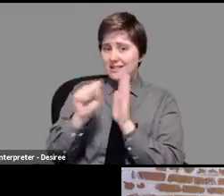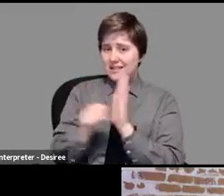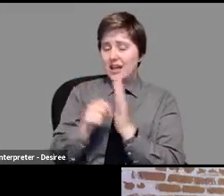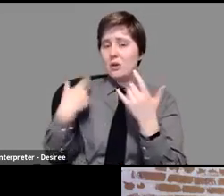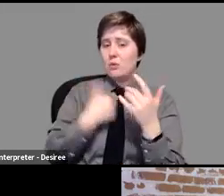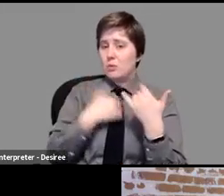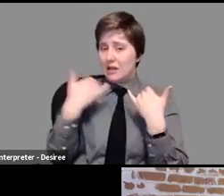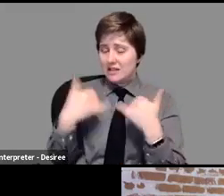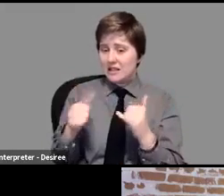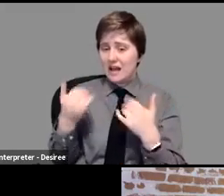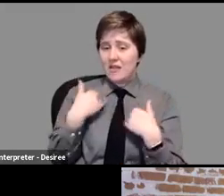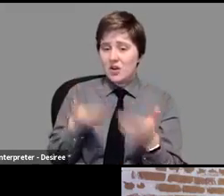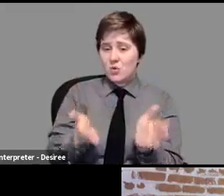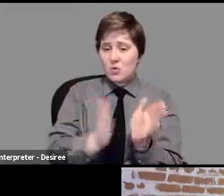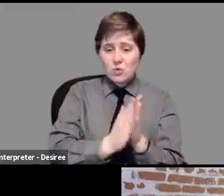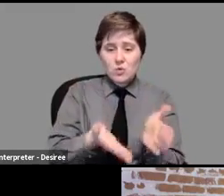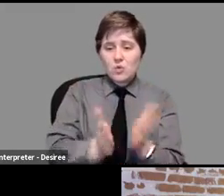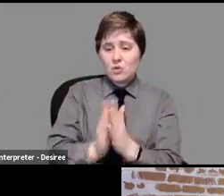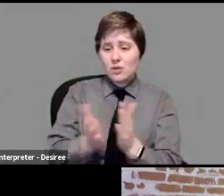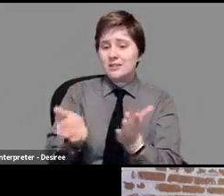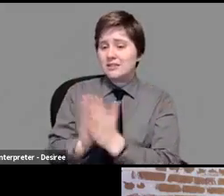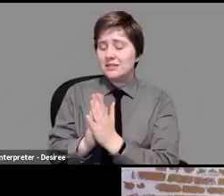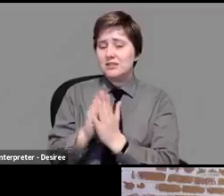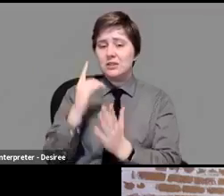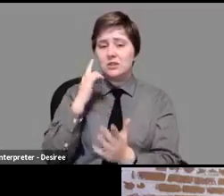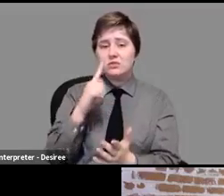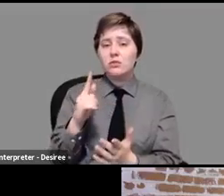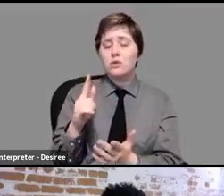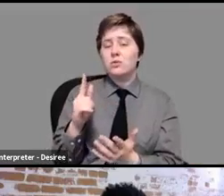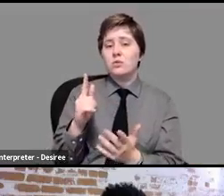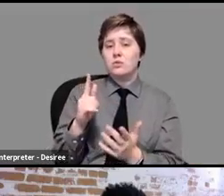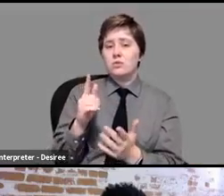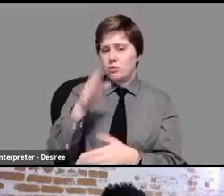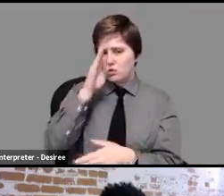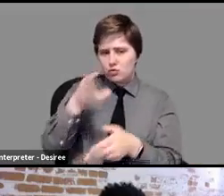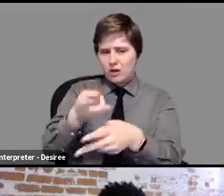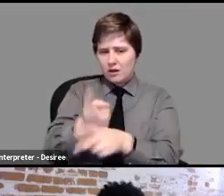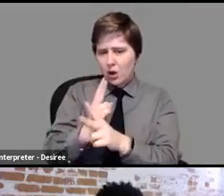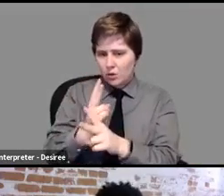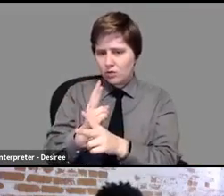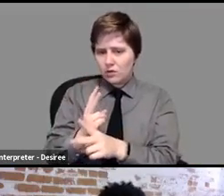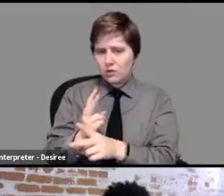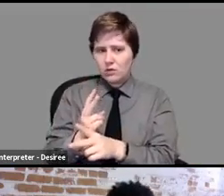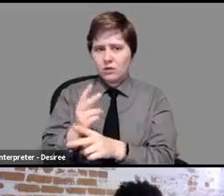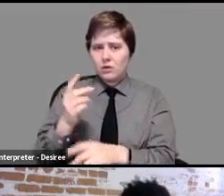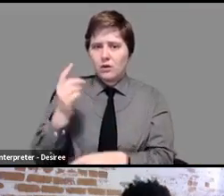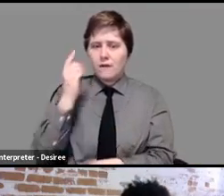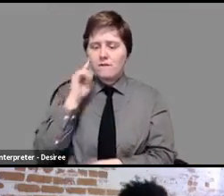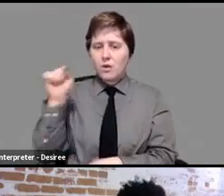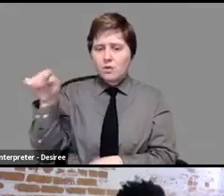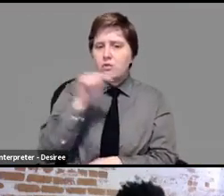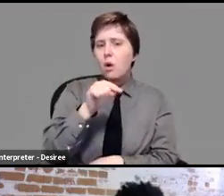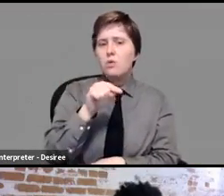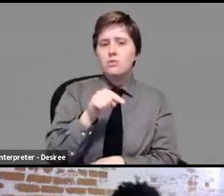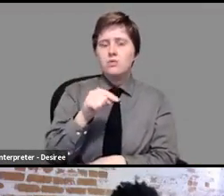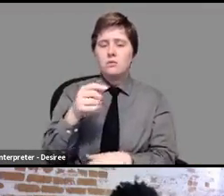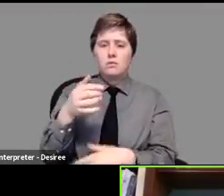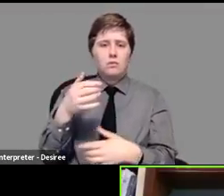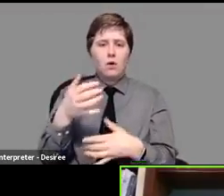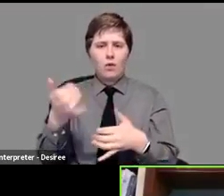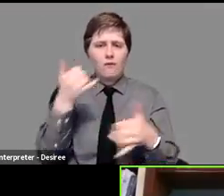getting requests for direct loans. And for those who are on the